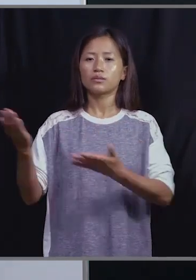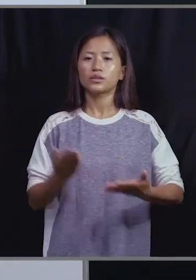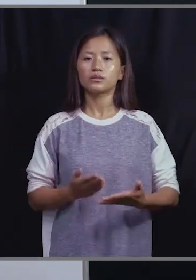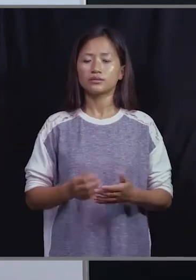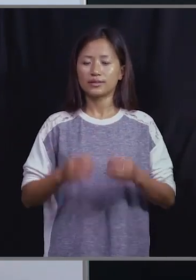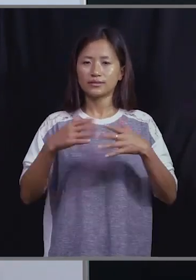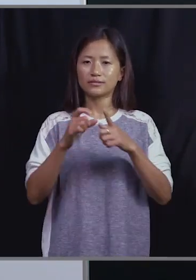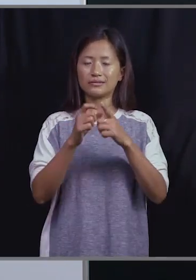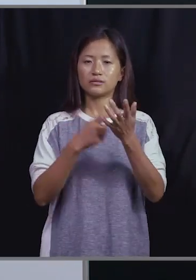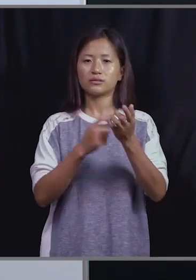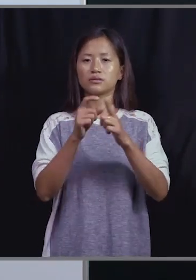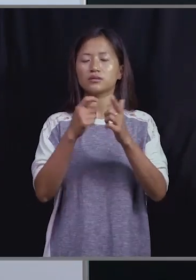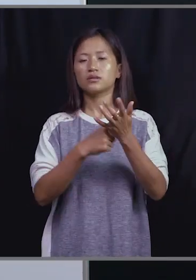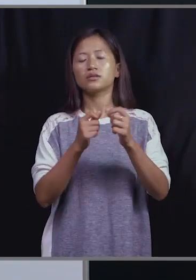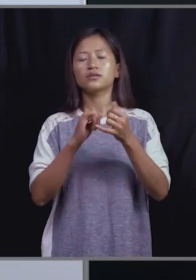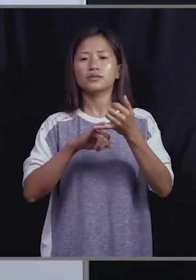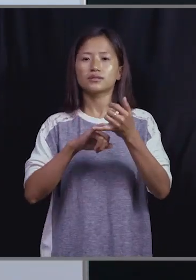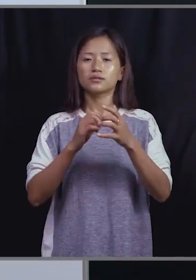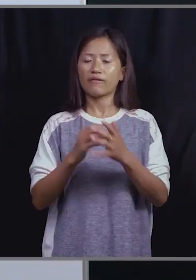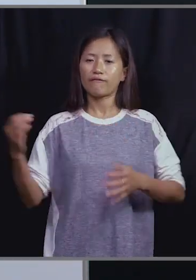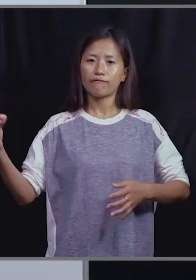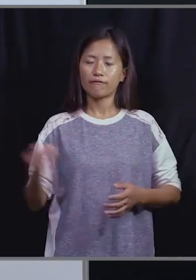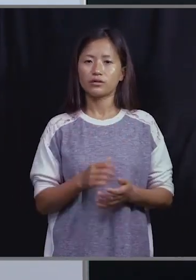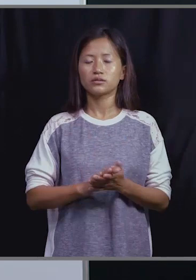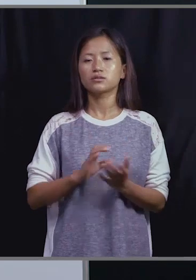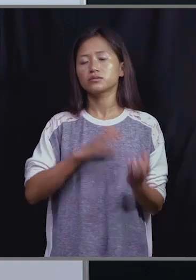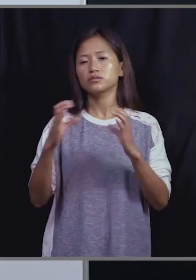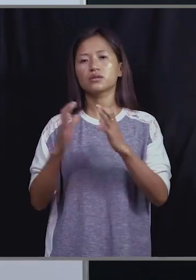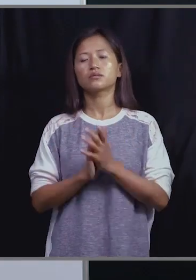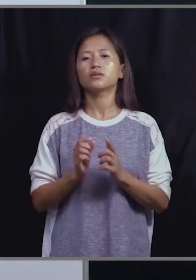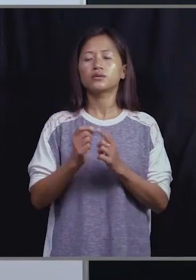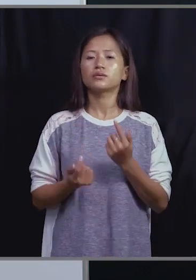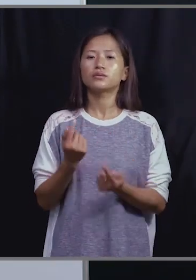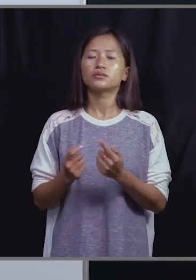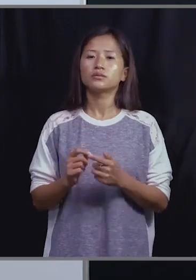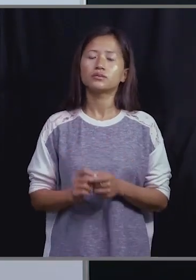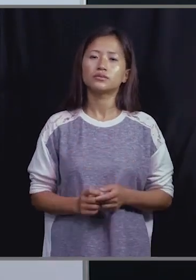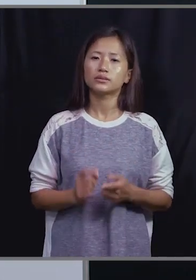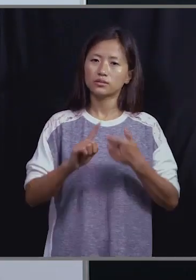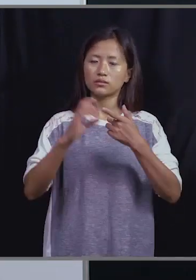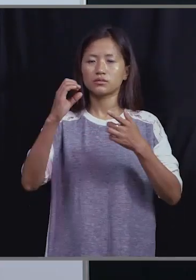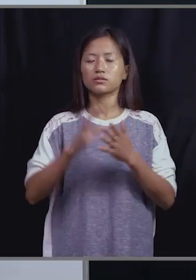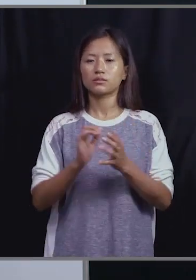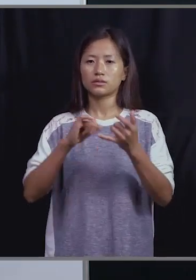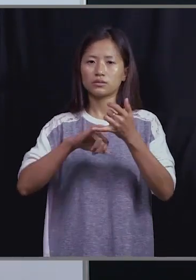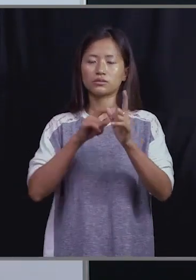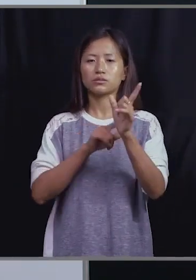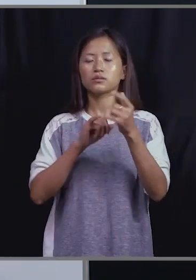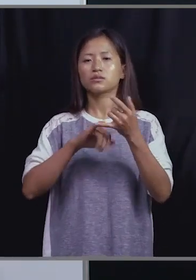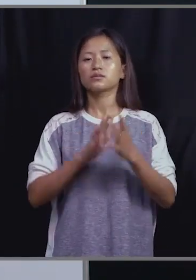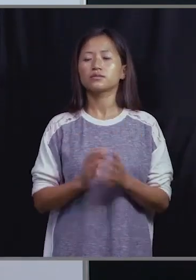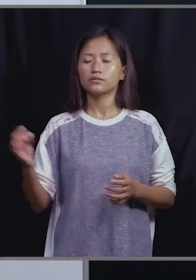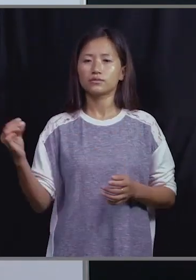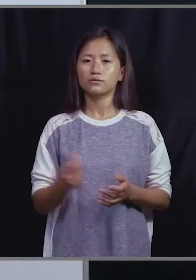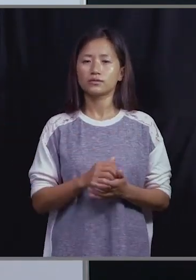very drastic way. Okay, it was very fast. The change in political and the change in the economic system was very